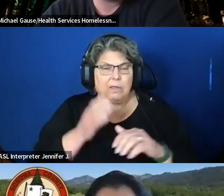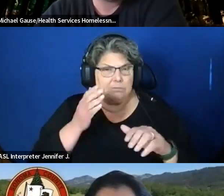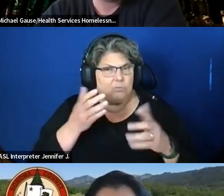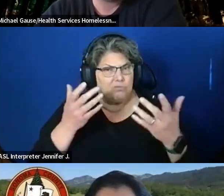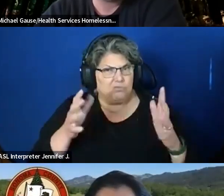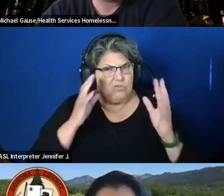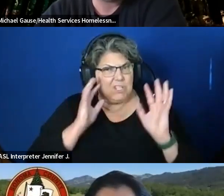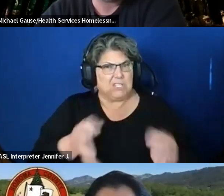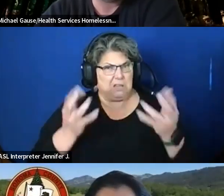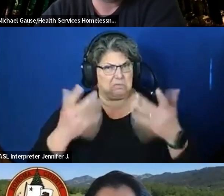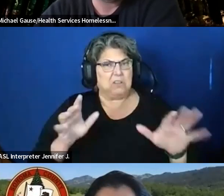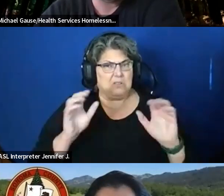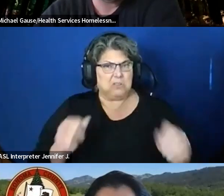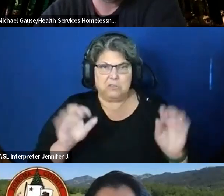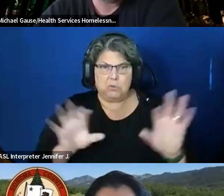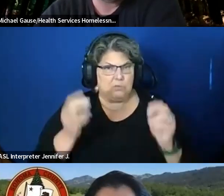made.